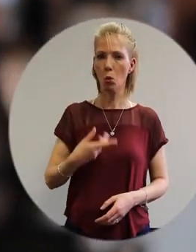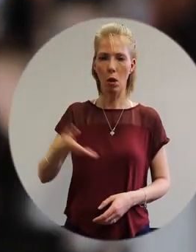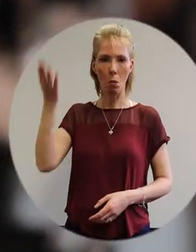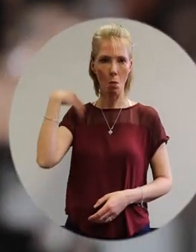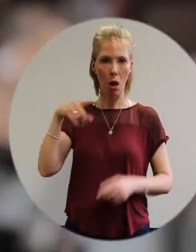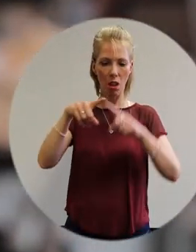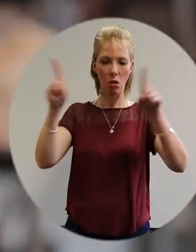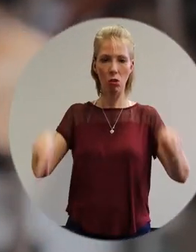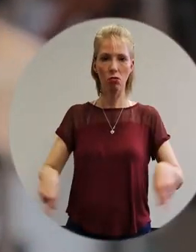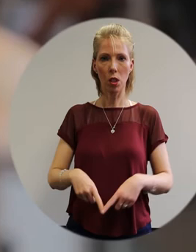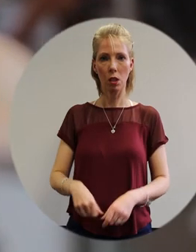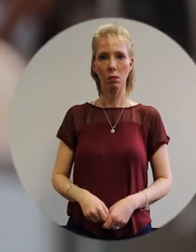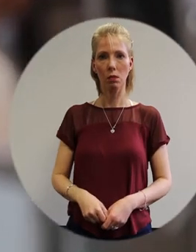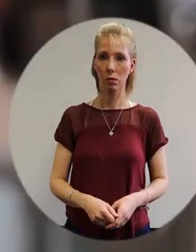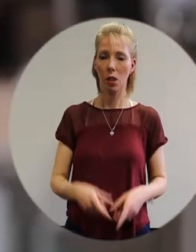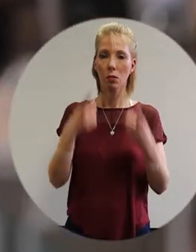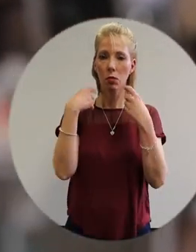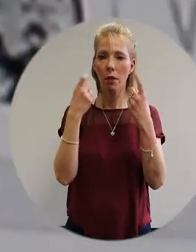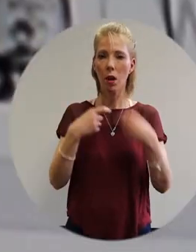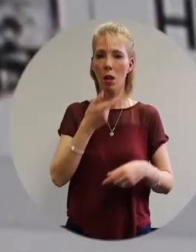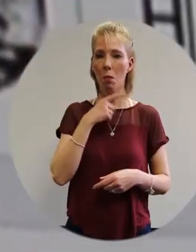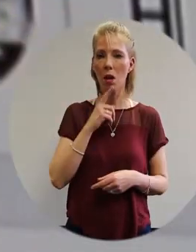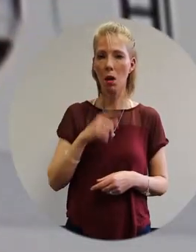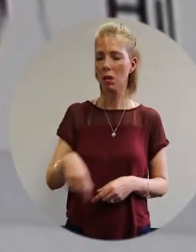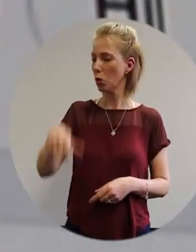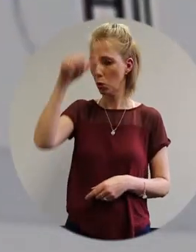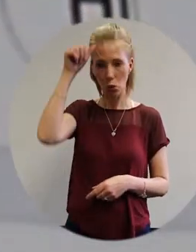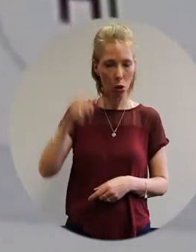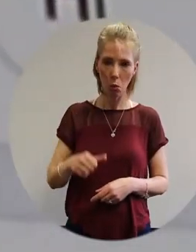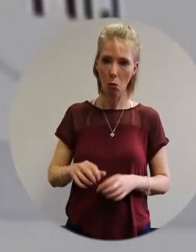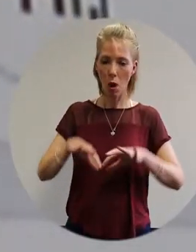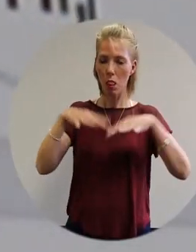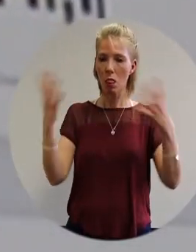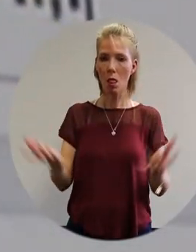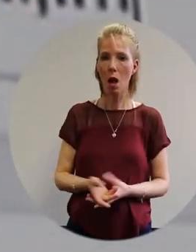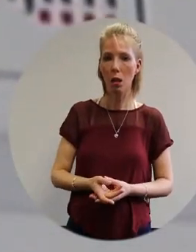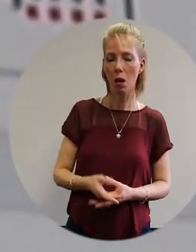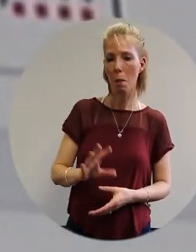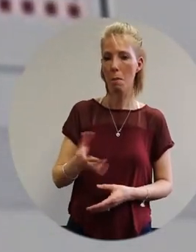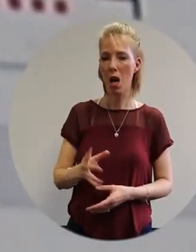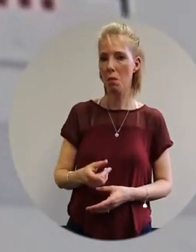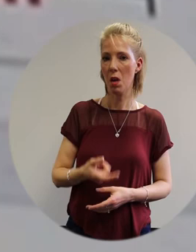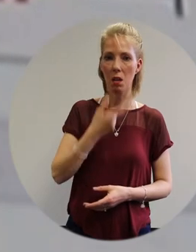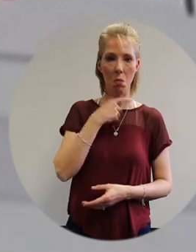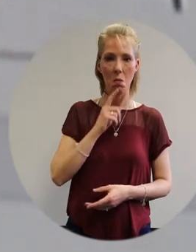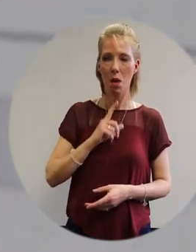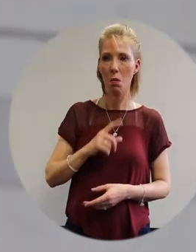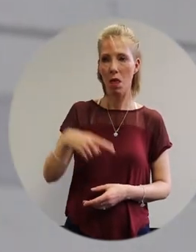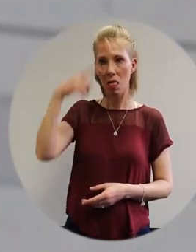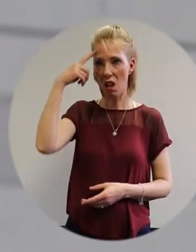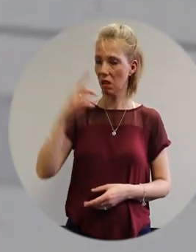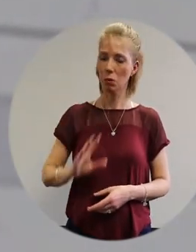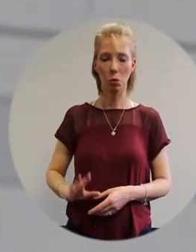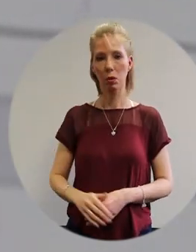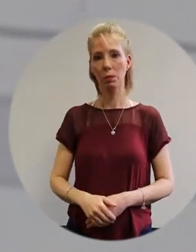You never know who is on the other side of the screen. Be careful of strangers online. They might not be